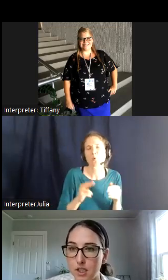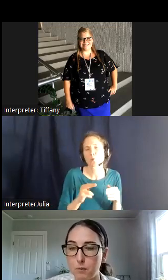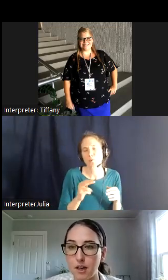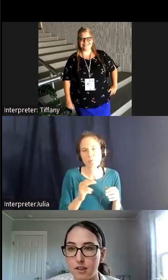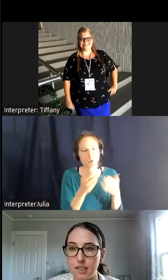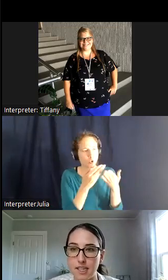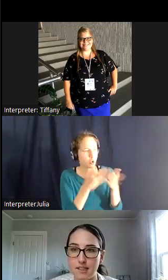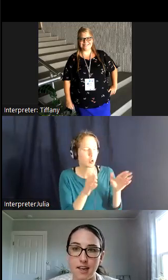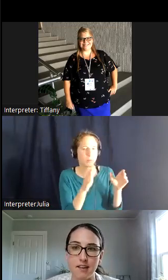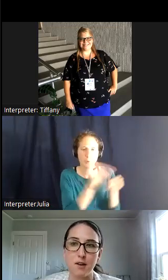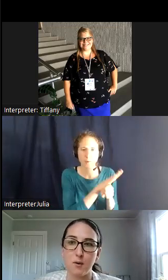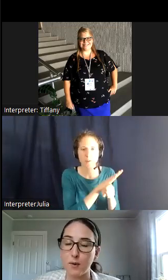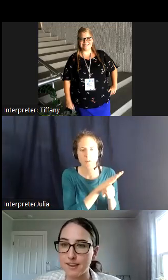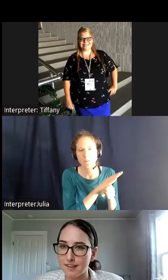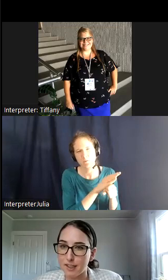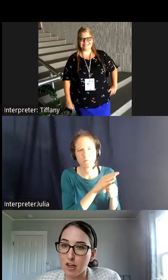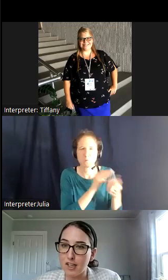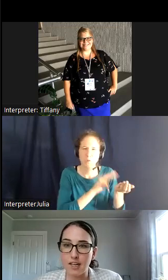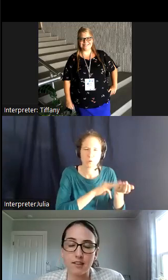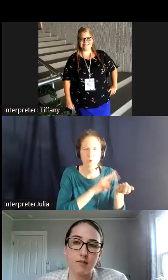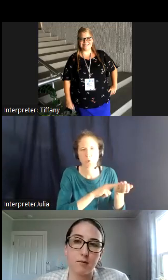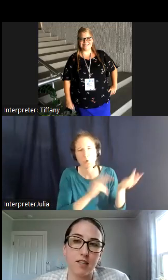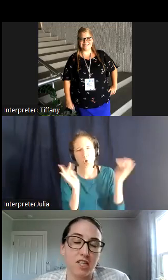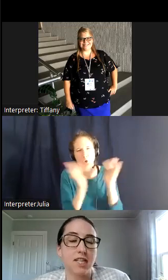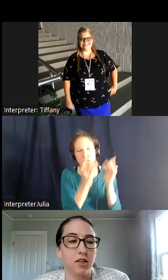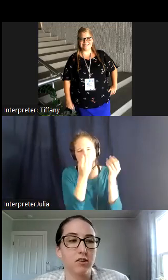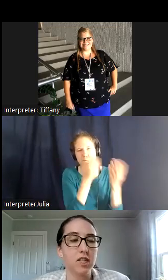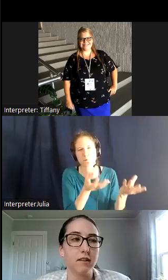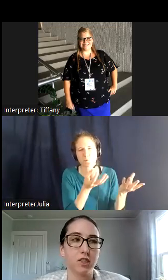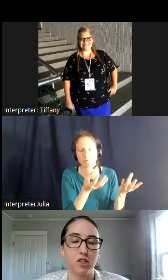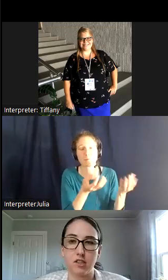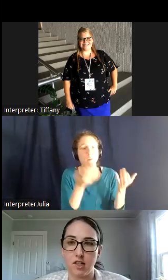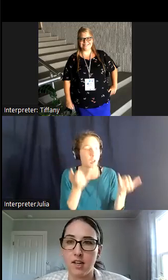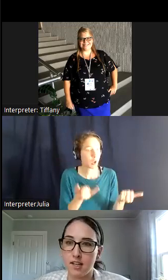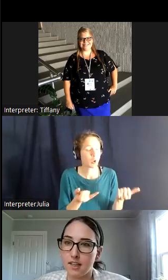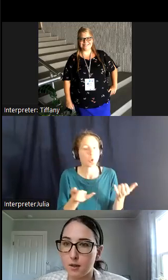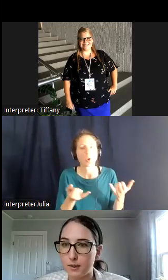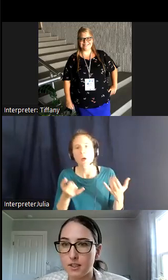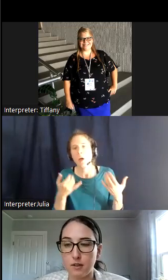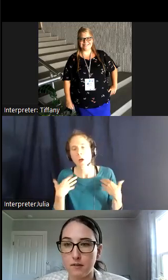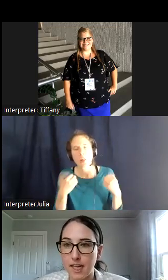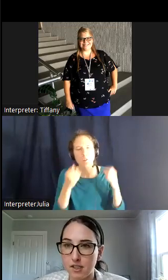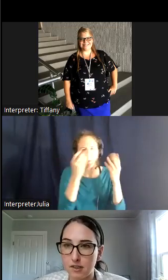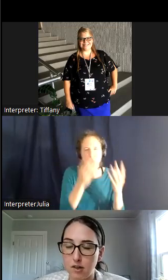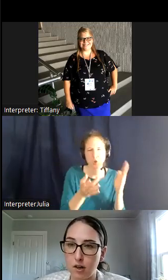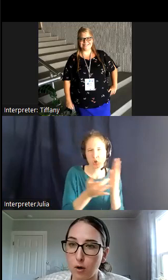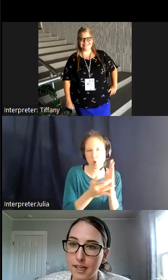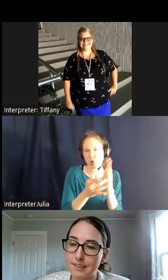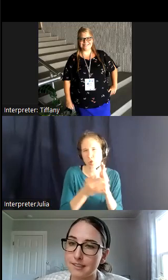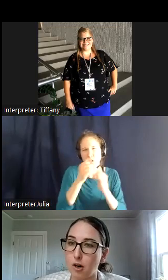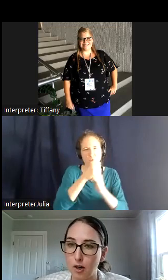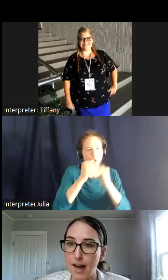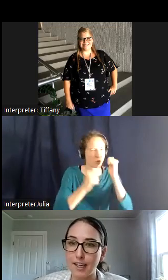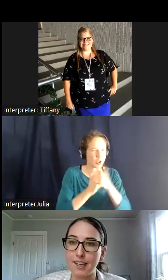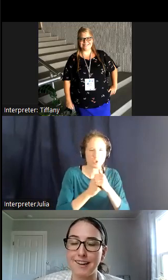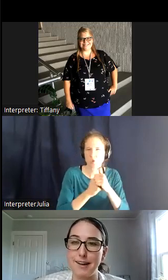that admission. We understand that with the current health information technology infrastructure, that those notifications are not